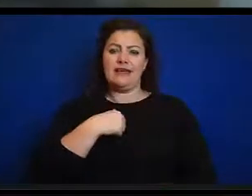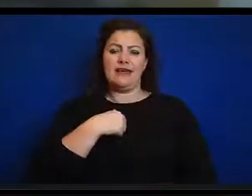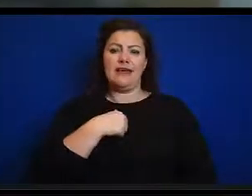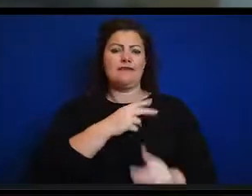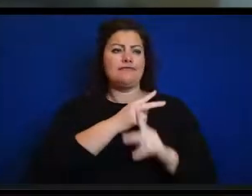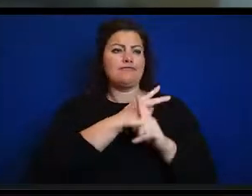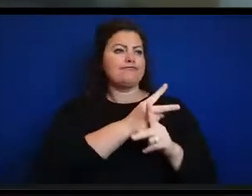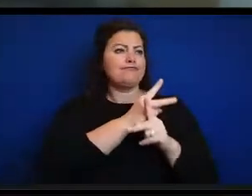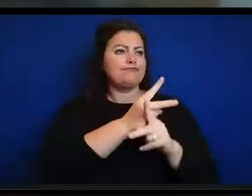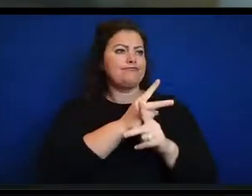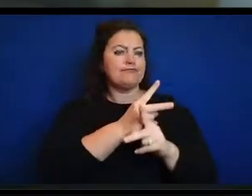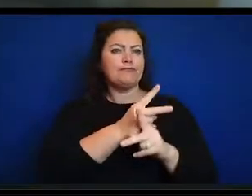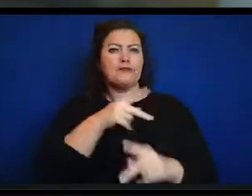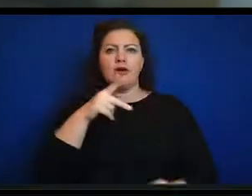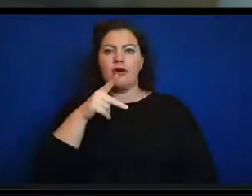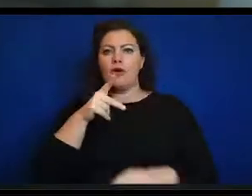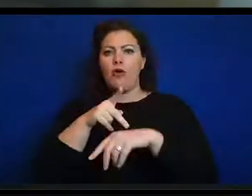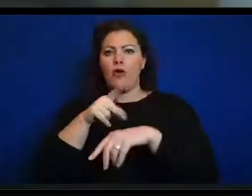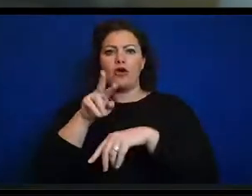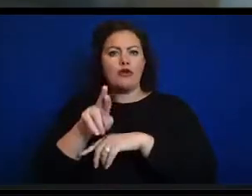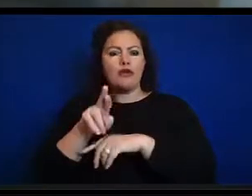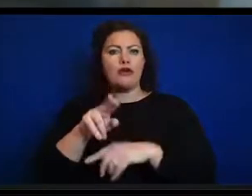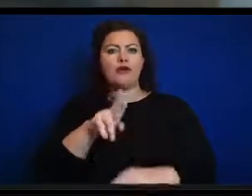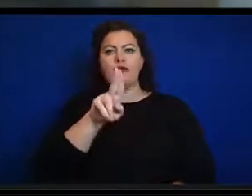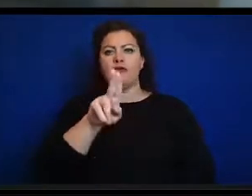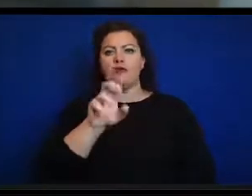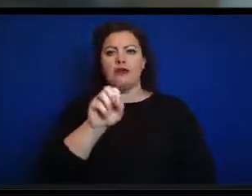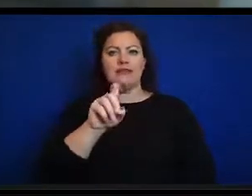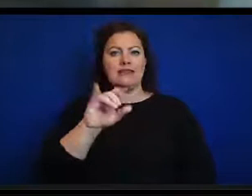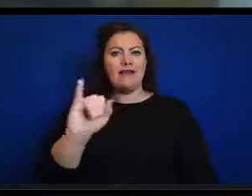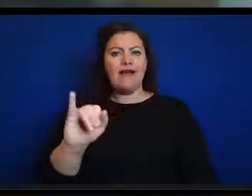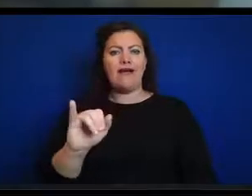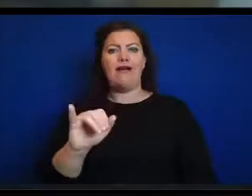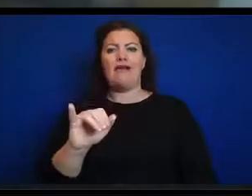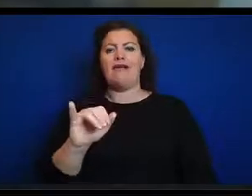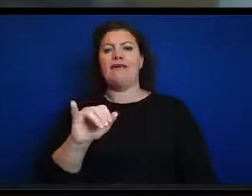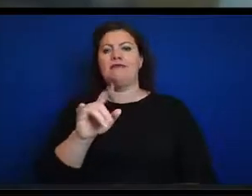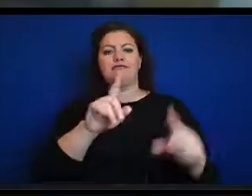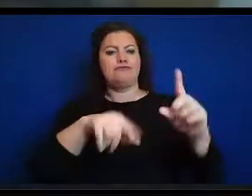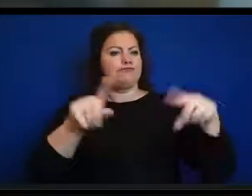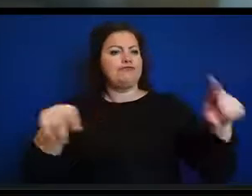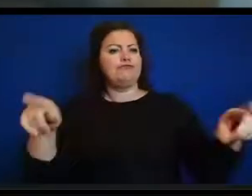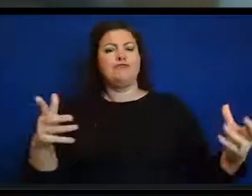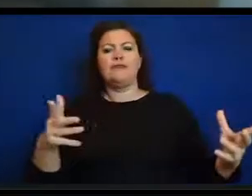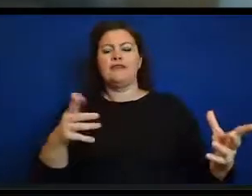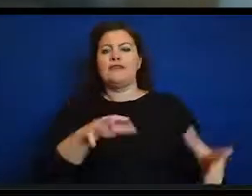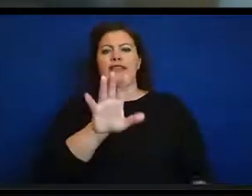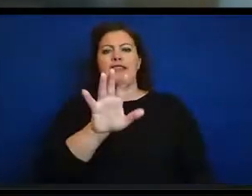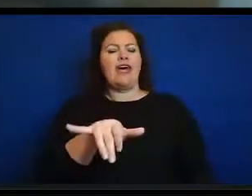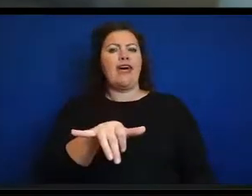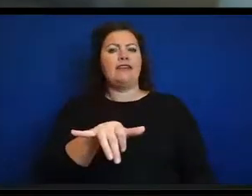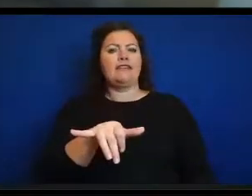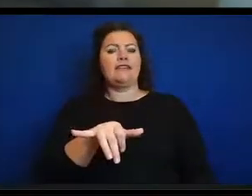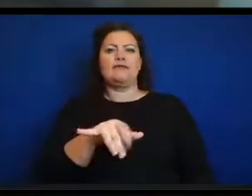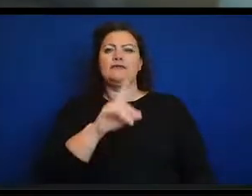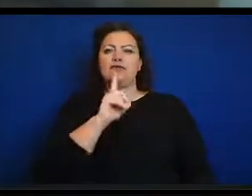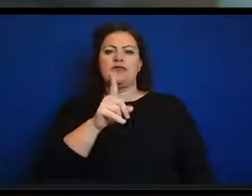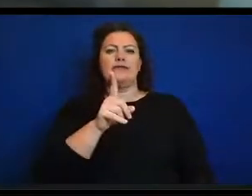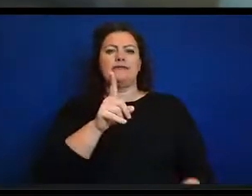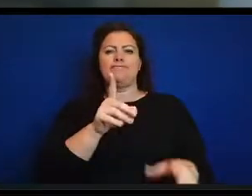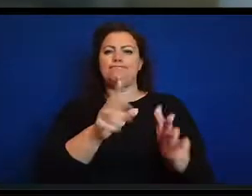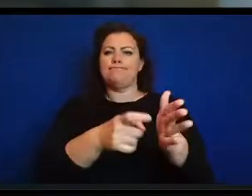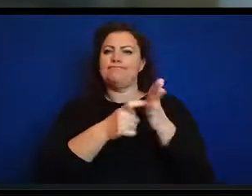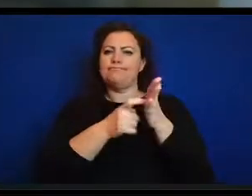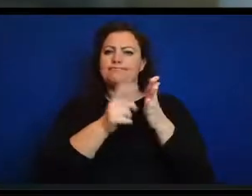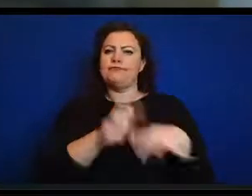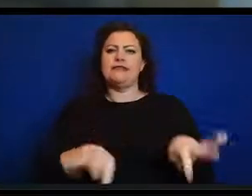oversaw to Puerto Rico to the USVI, it is absolutely an essential component to